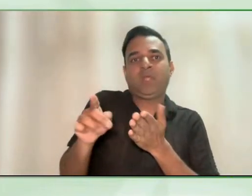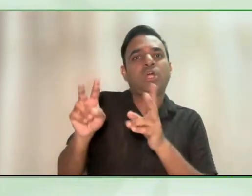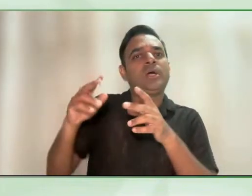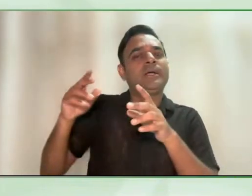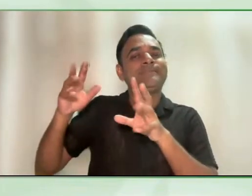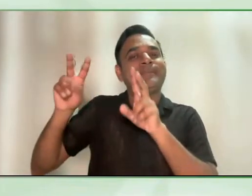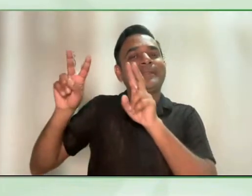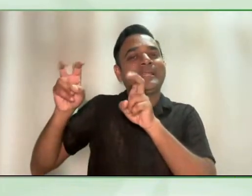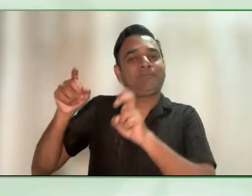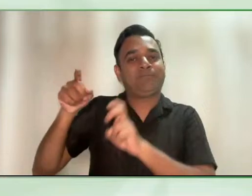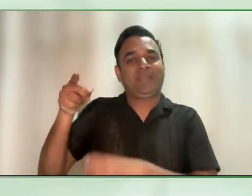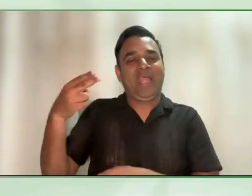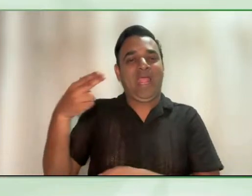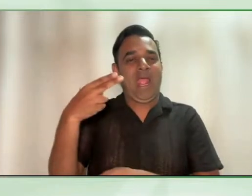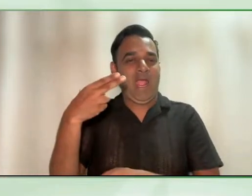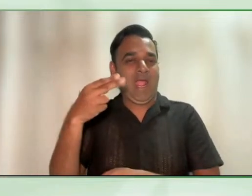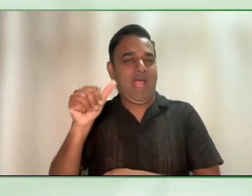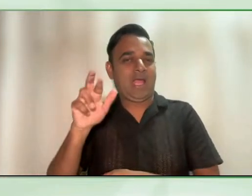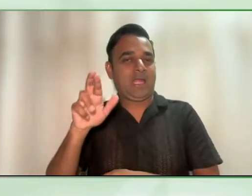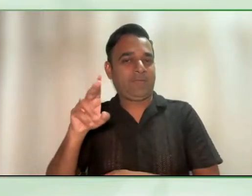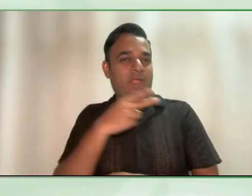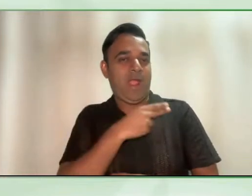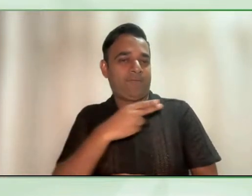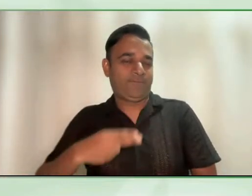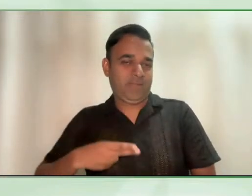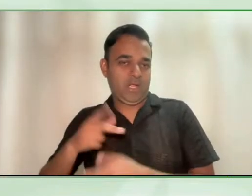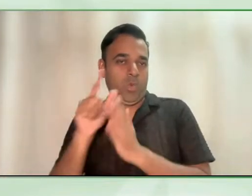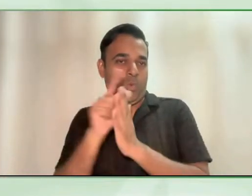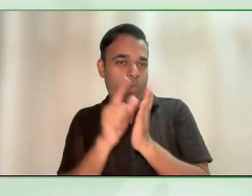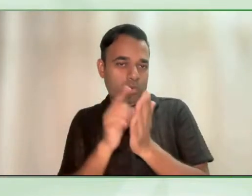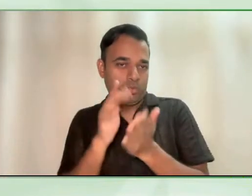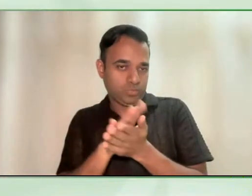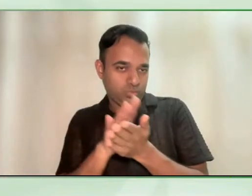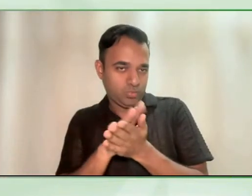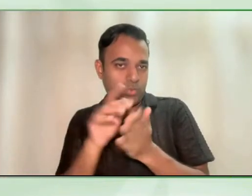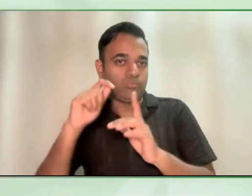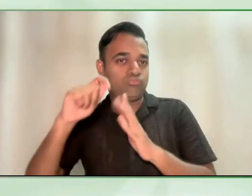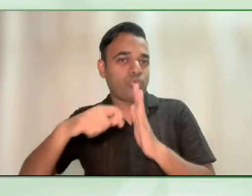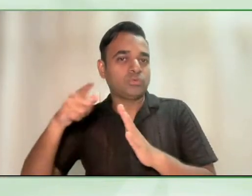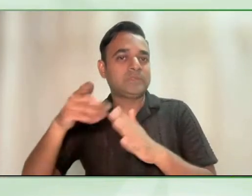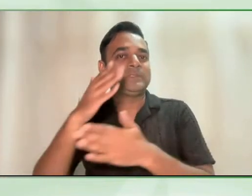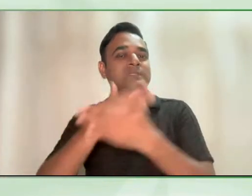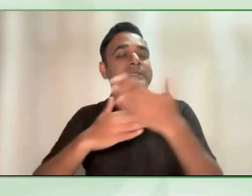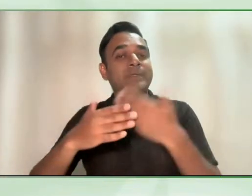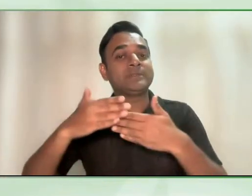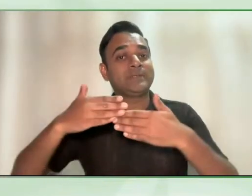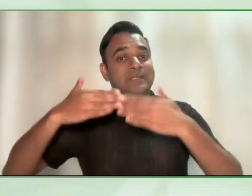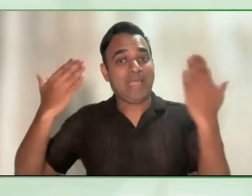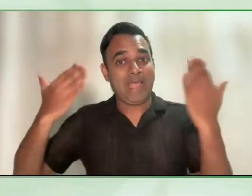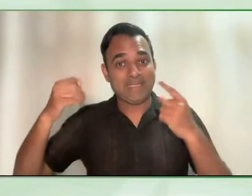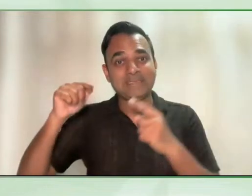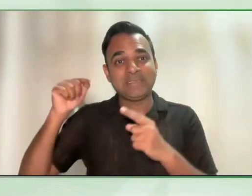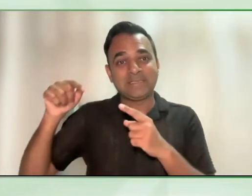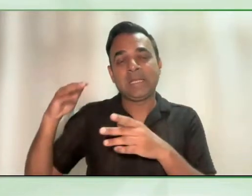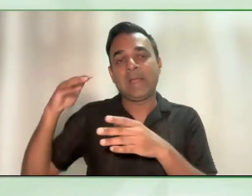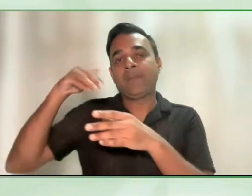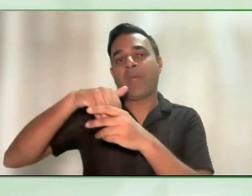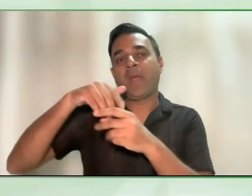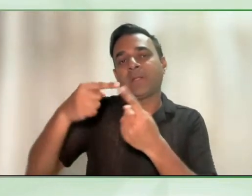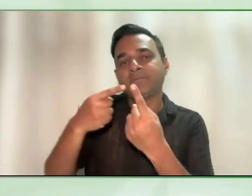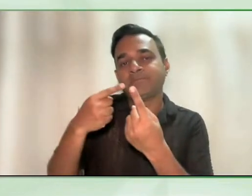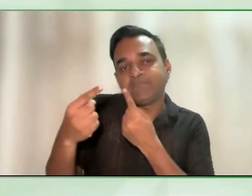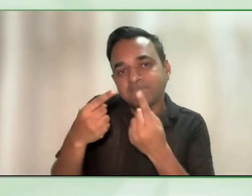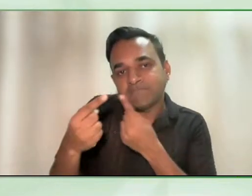disability is front and center and included rather than being invisibilized. Here in climate change, which is